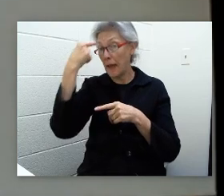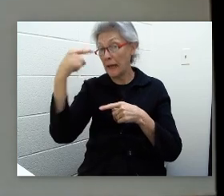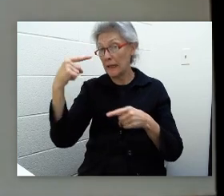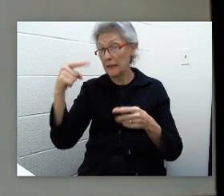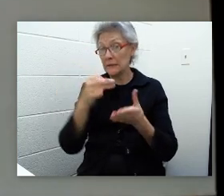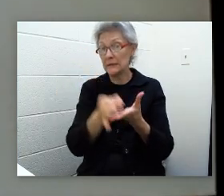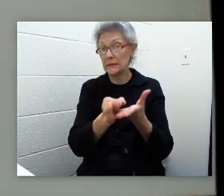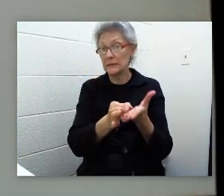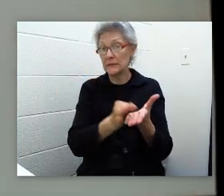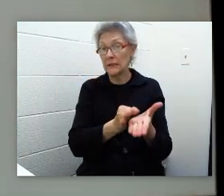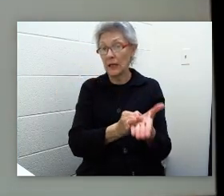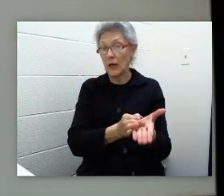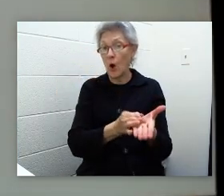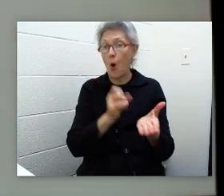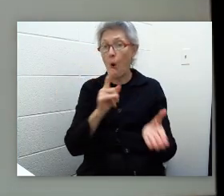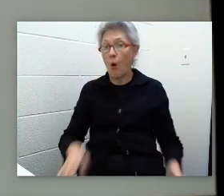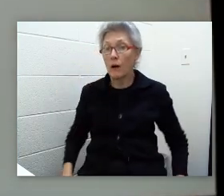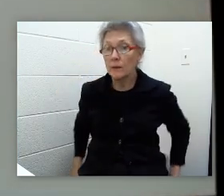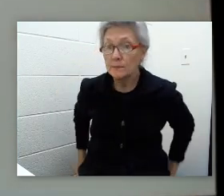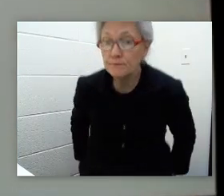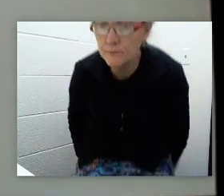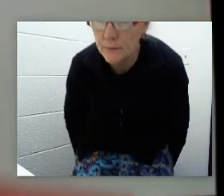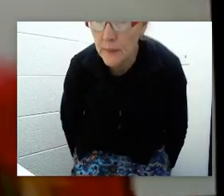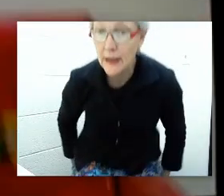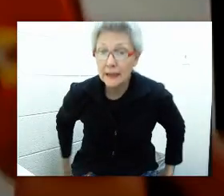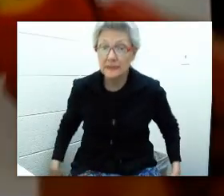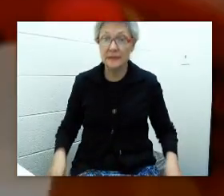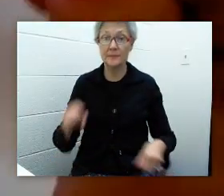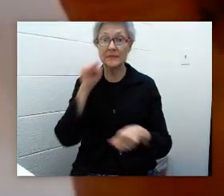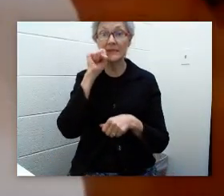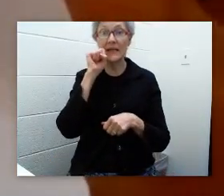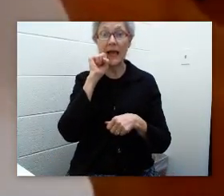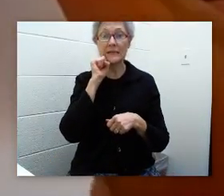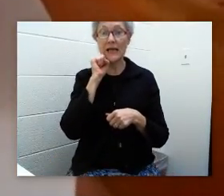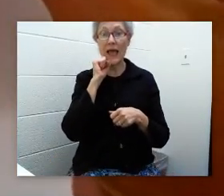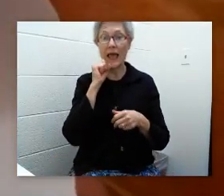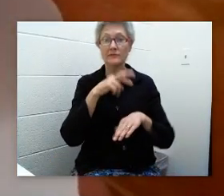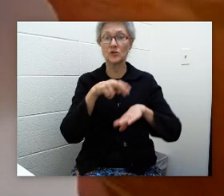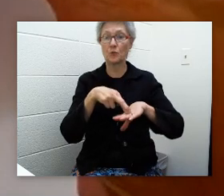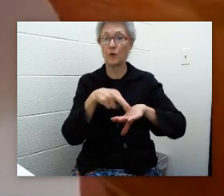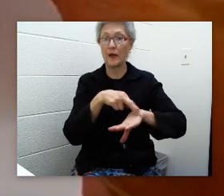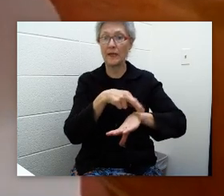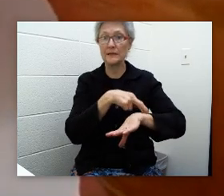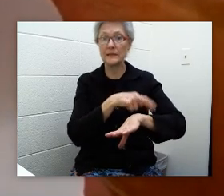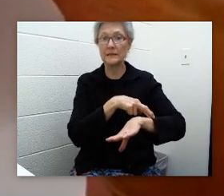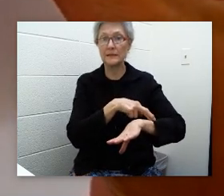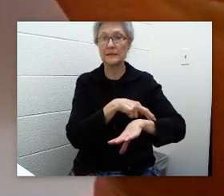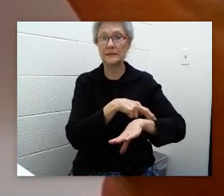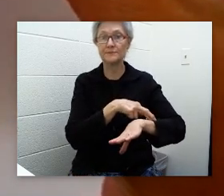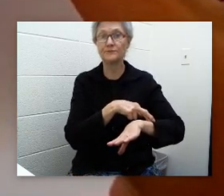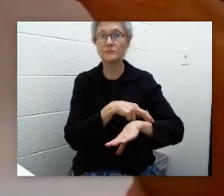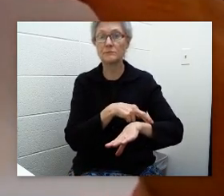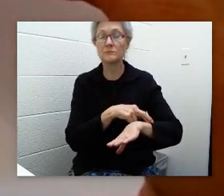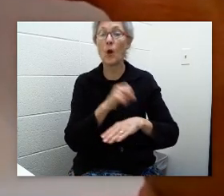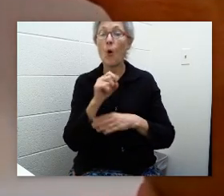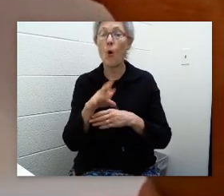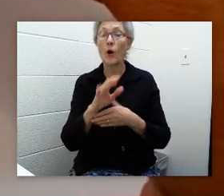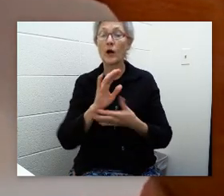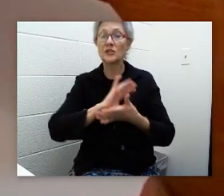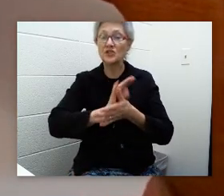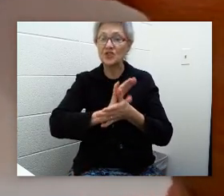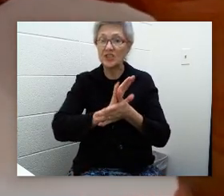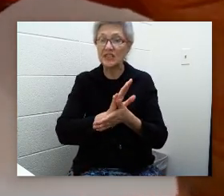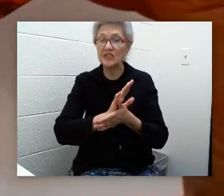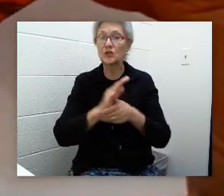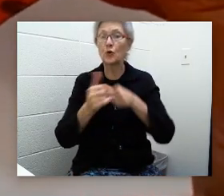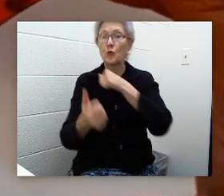pennies or some yummy snacks, like I have some chocolate-covered raisins here, or